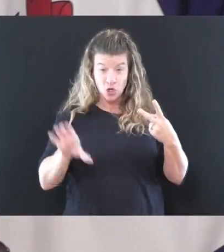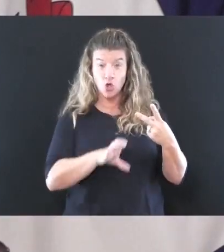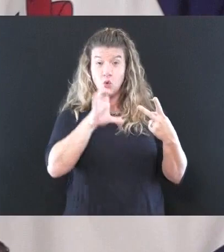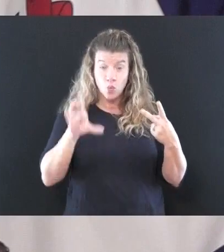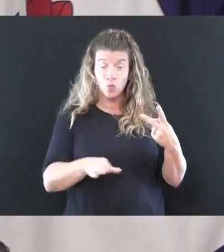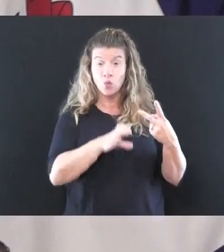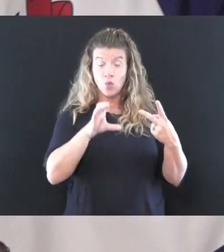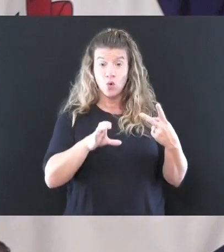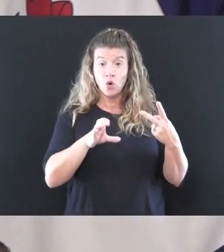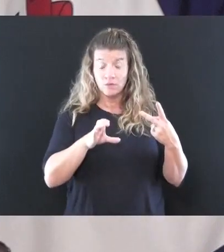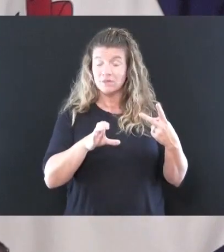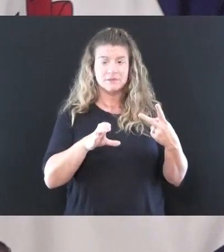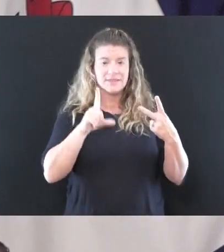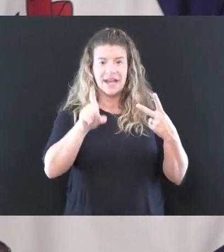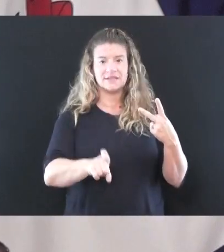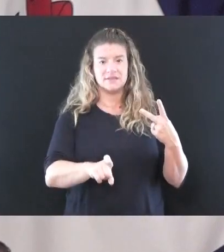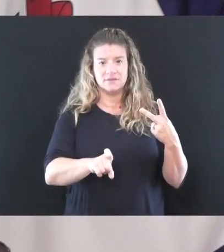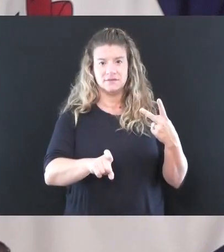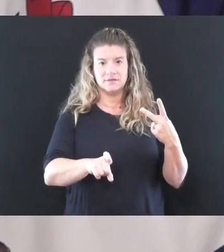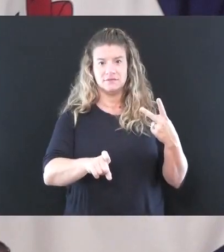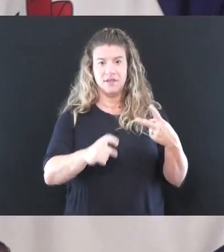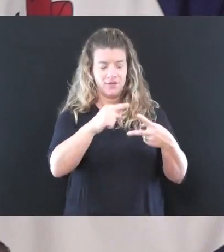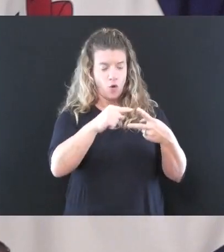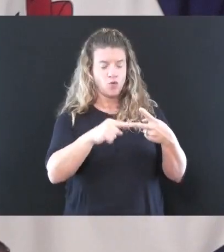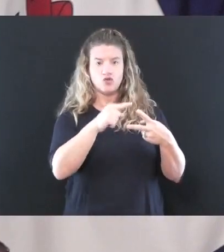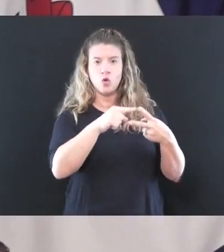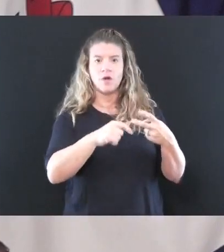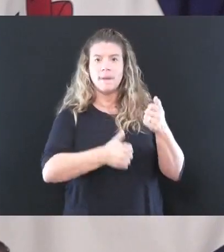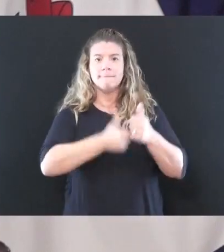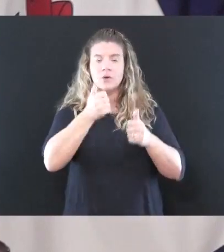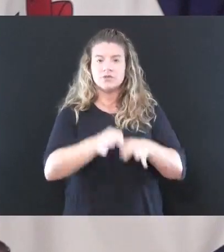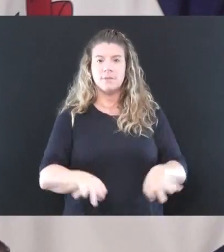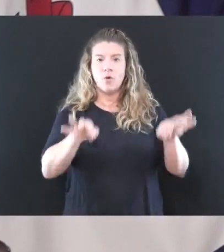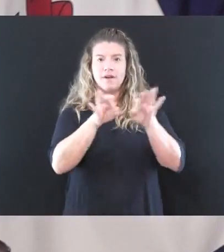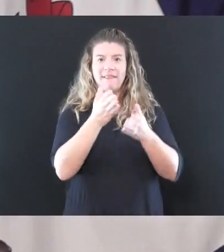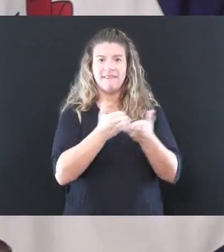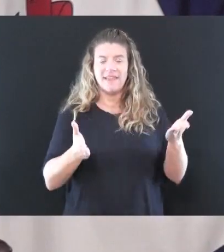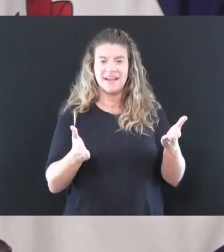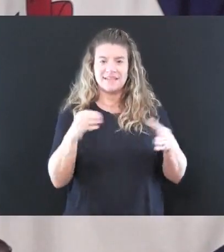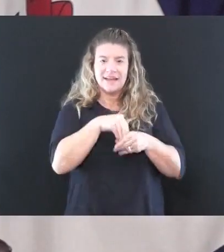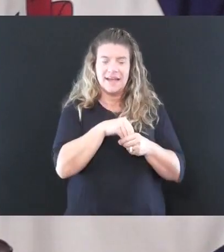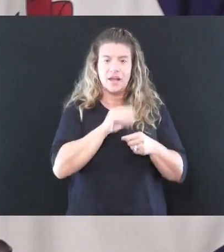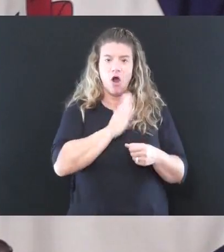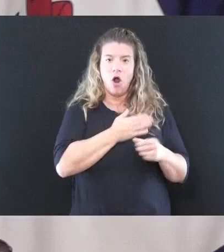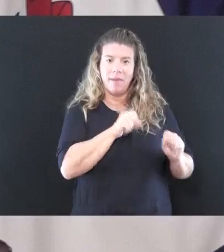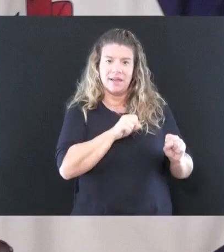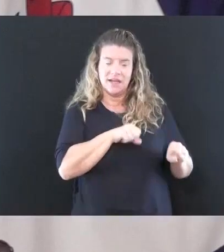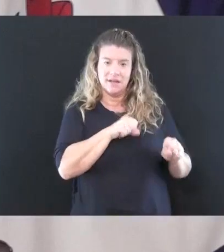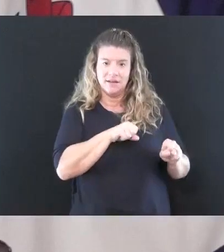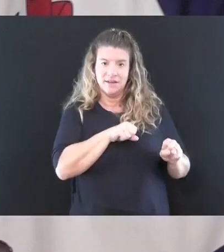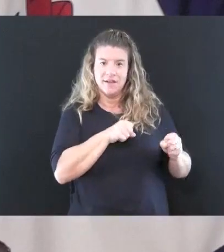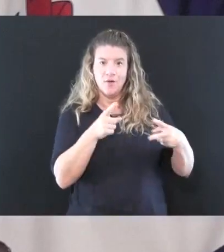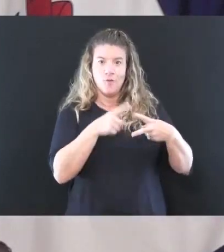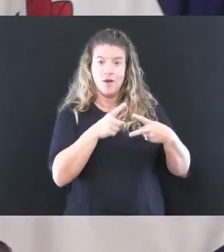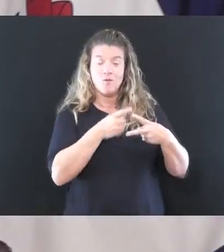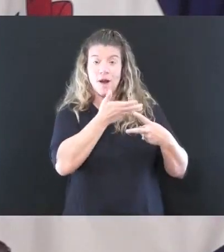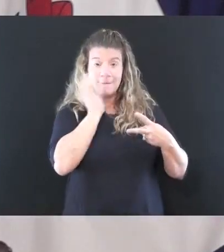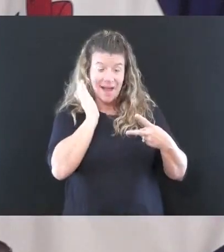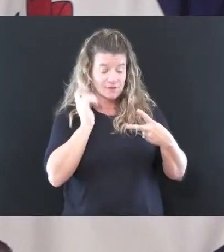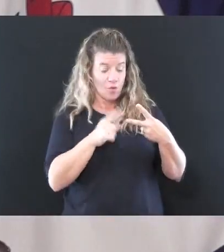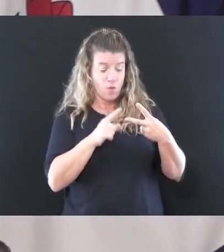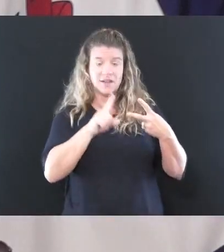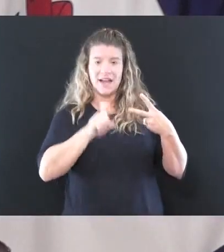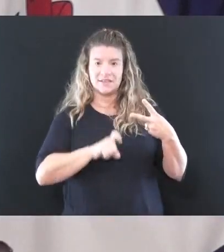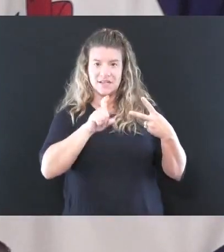now, without any questions, being tested. Because absolutely, if we test like crazy,